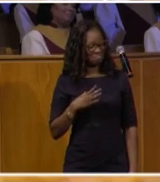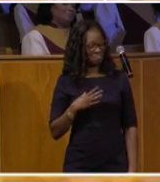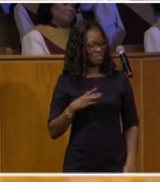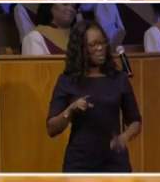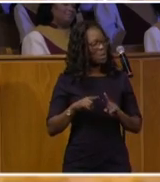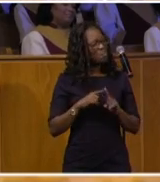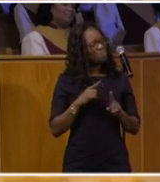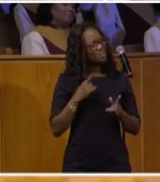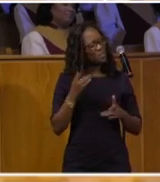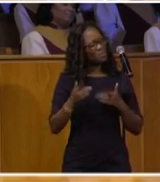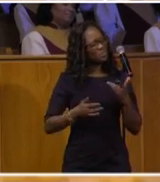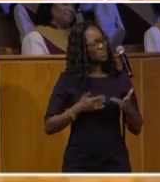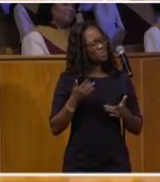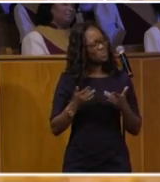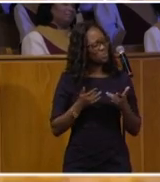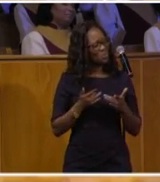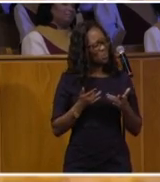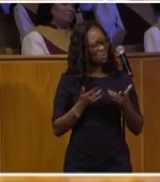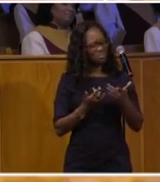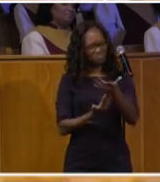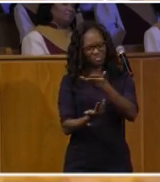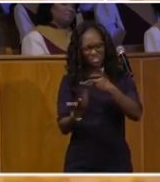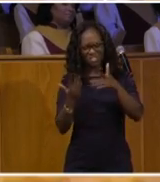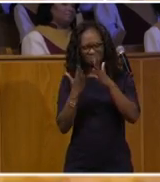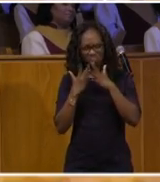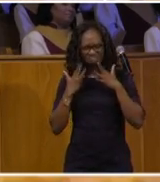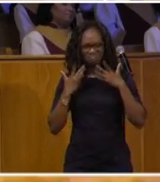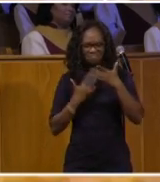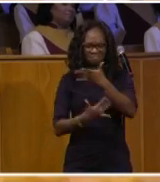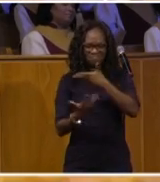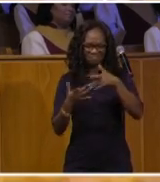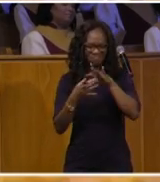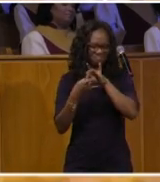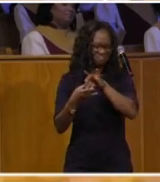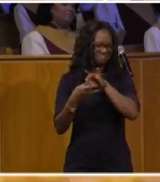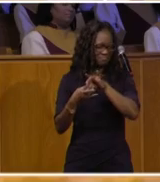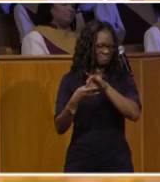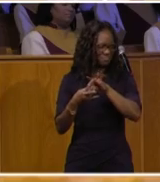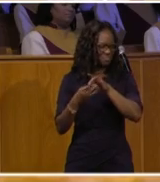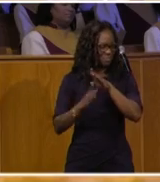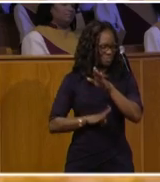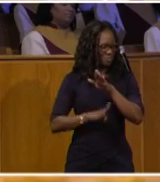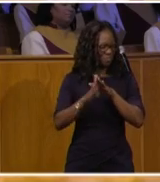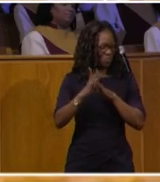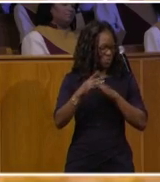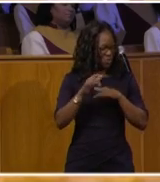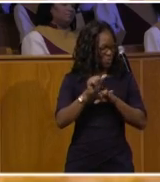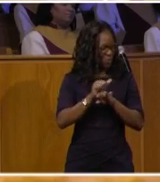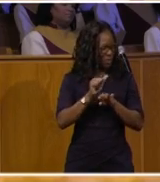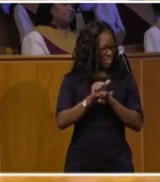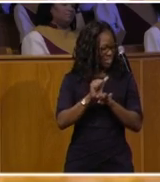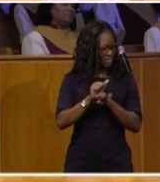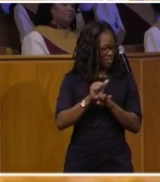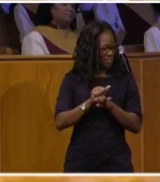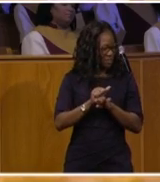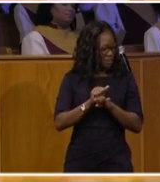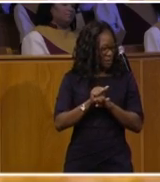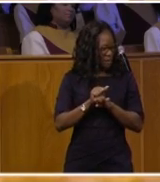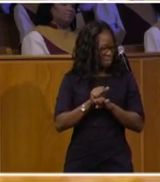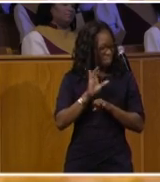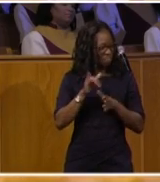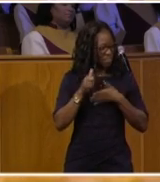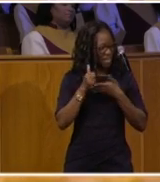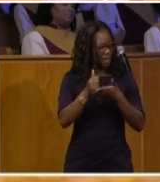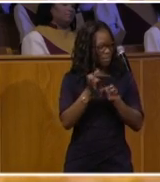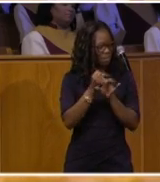But there was a joy, a camaraderie, a friendship that you develop when you're working that helps